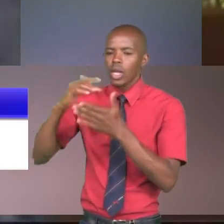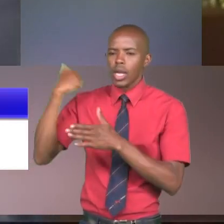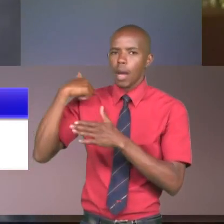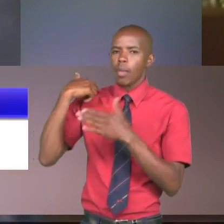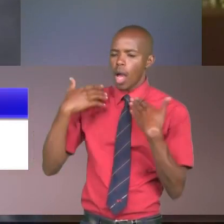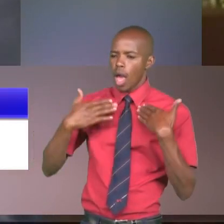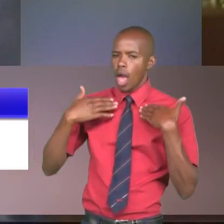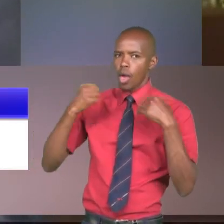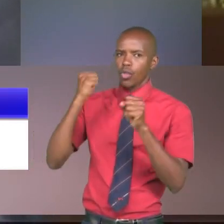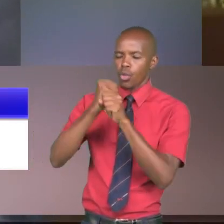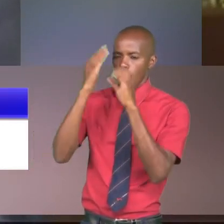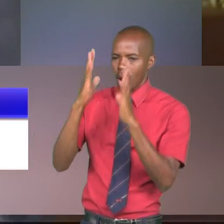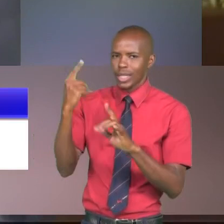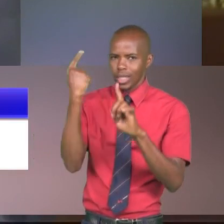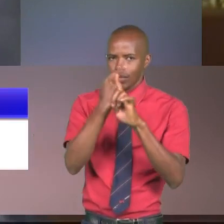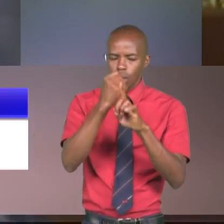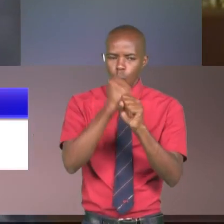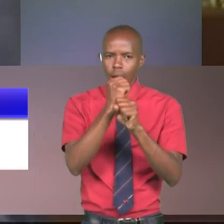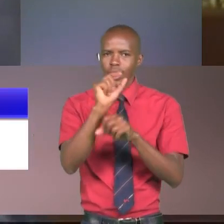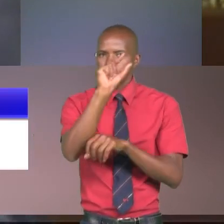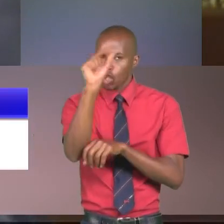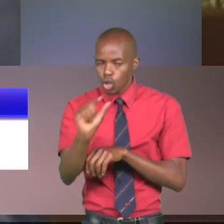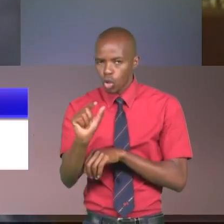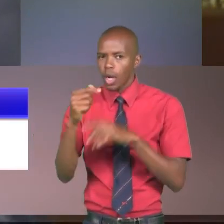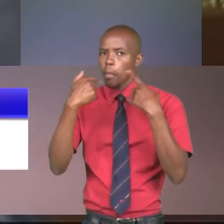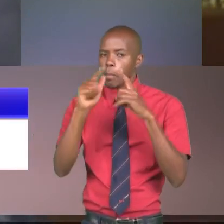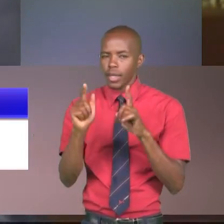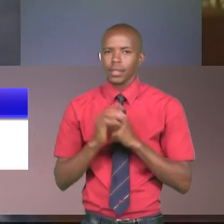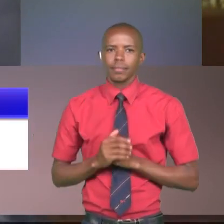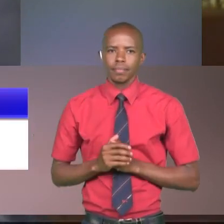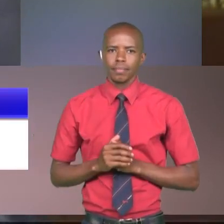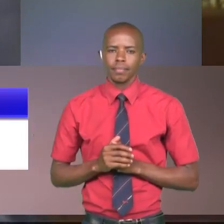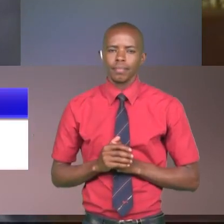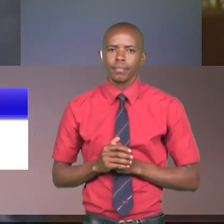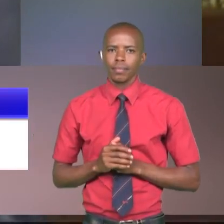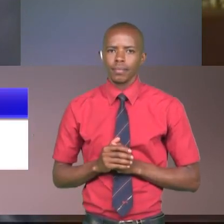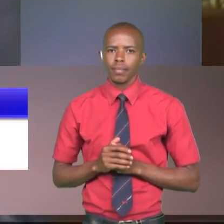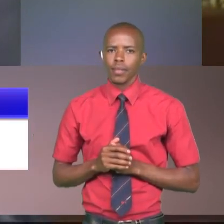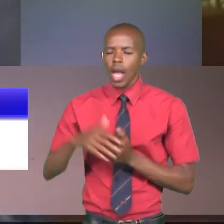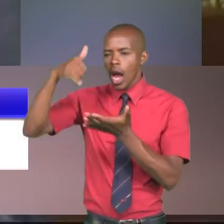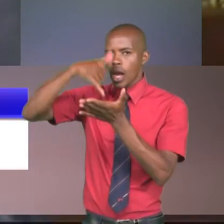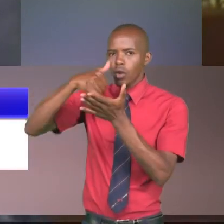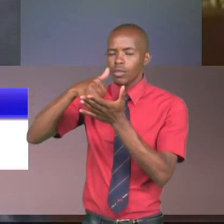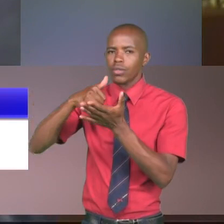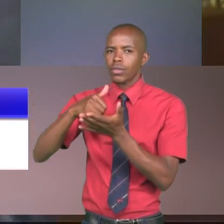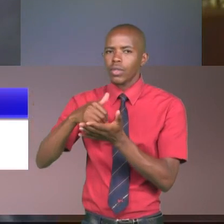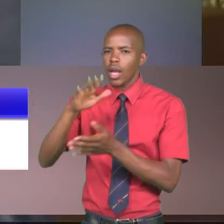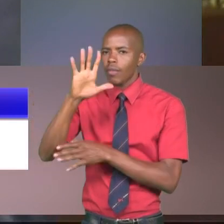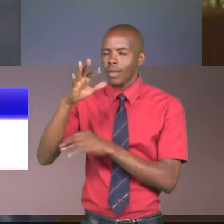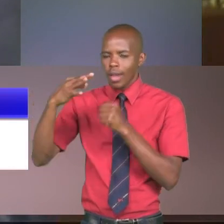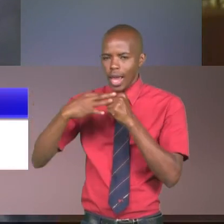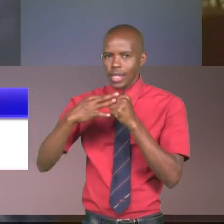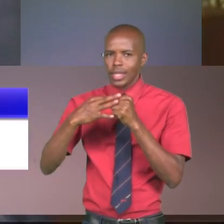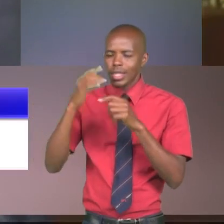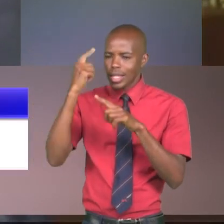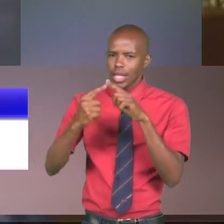workers and other frontline workers in the regions. But with the inclusion of 58-year-old